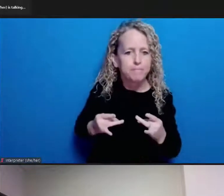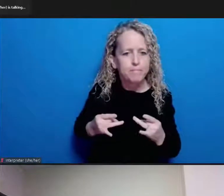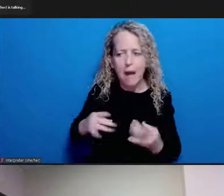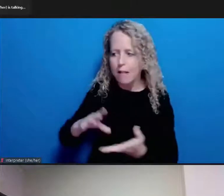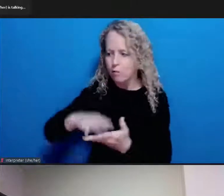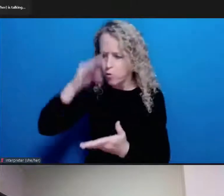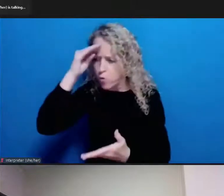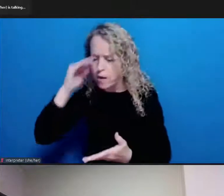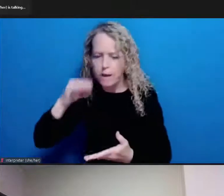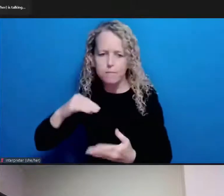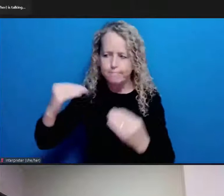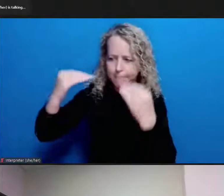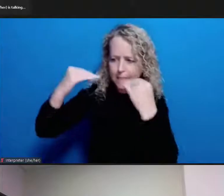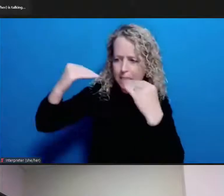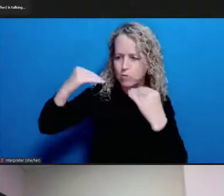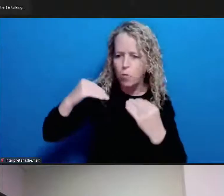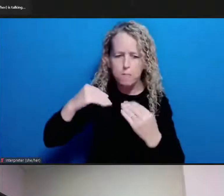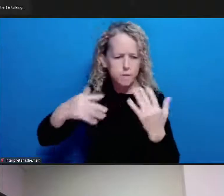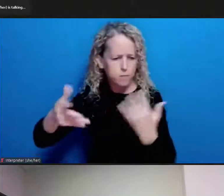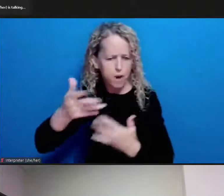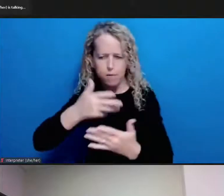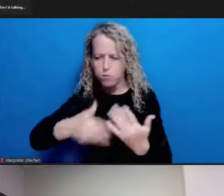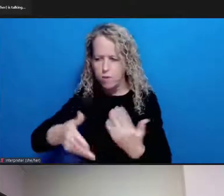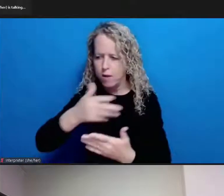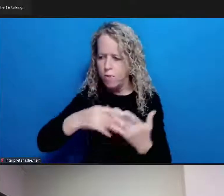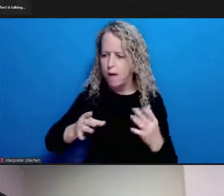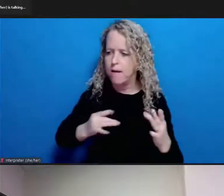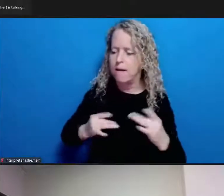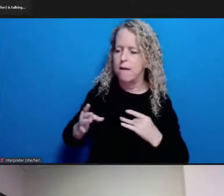around it more often. The more familiar you are with something,